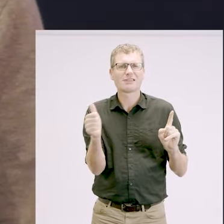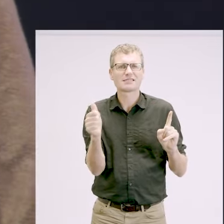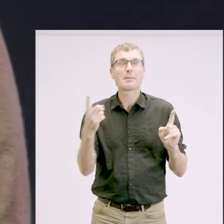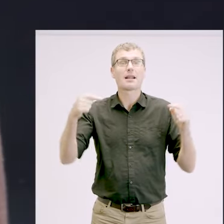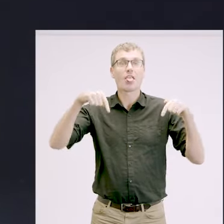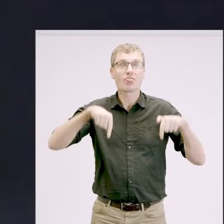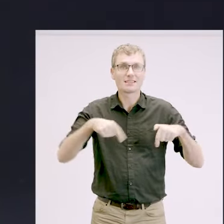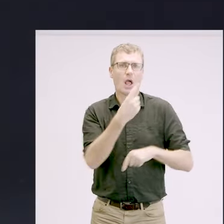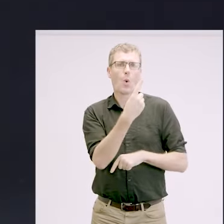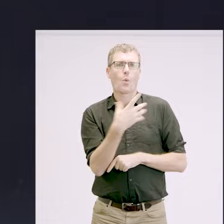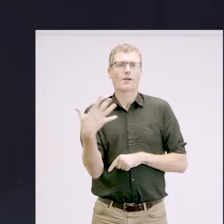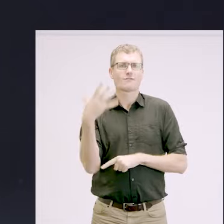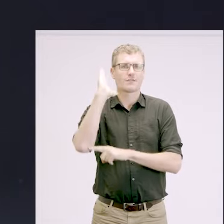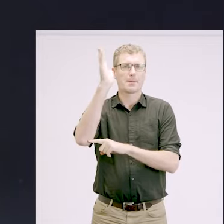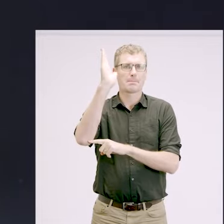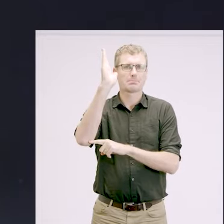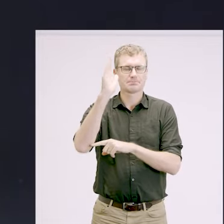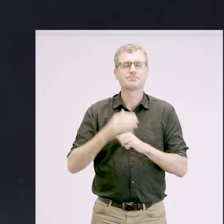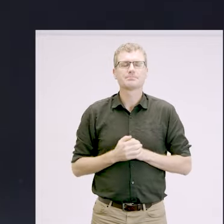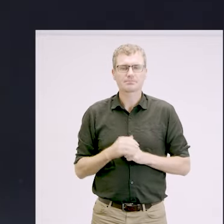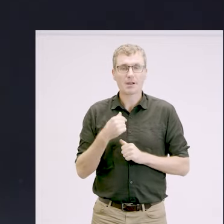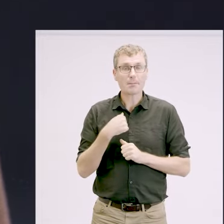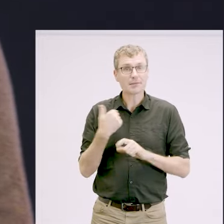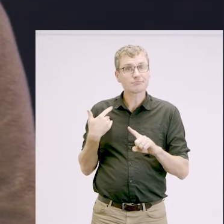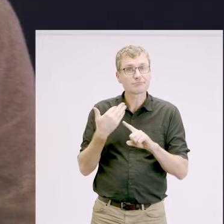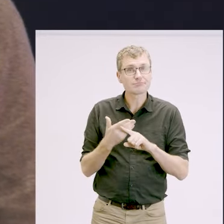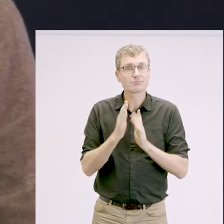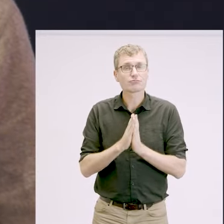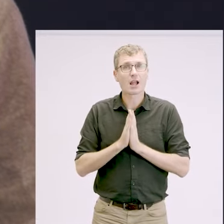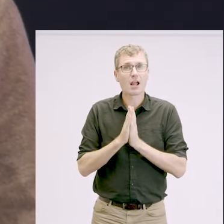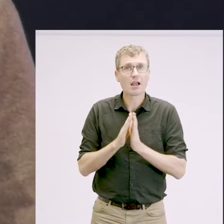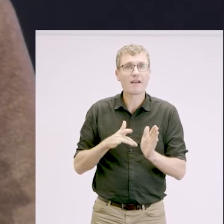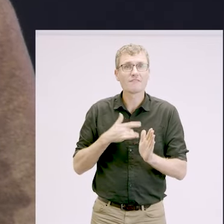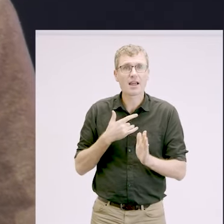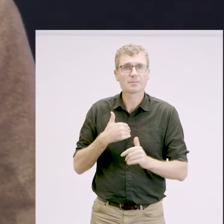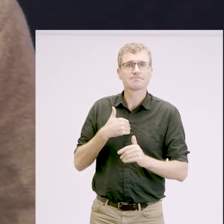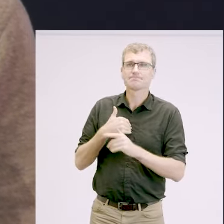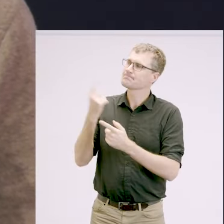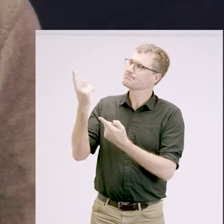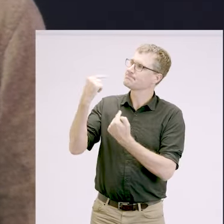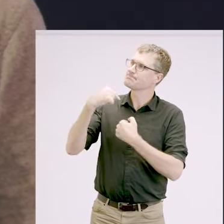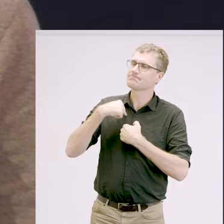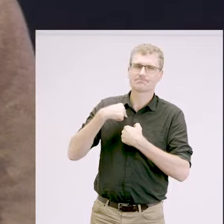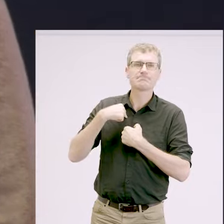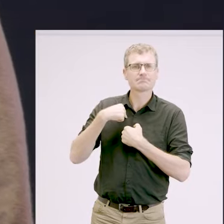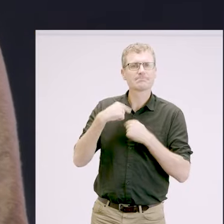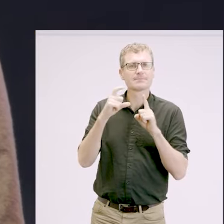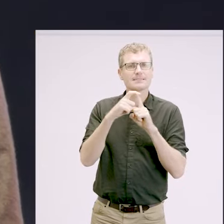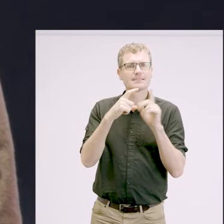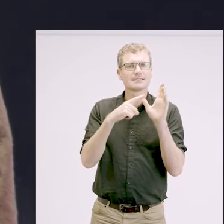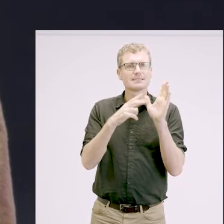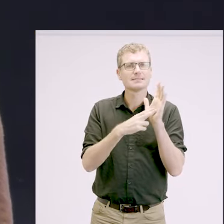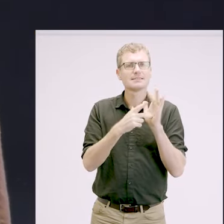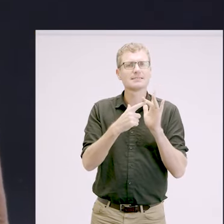one-off. And in the one-off that I'm going to give you today, as I was praying, I felt like the